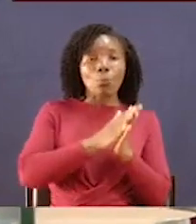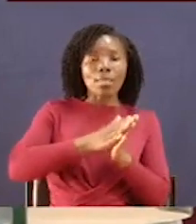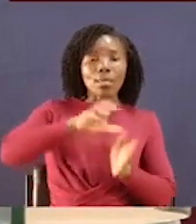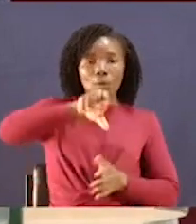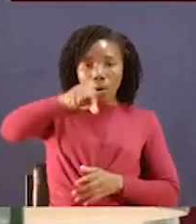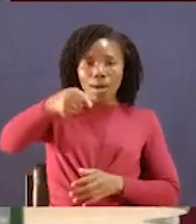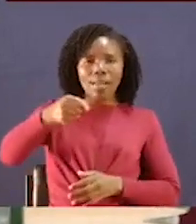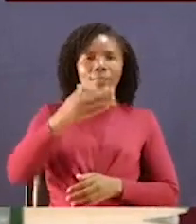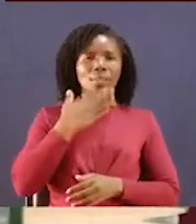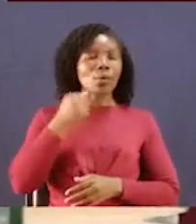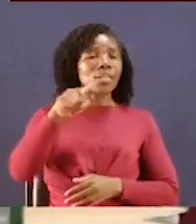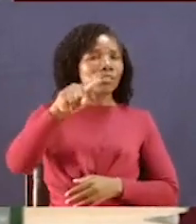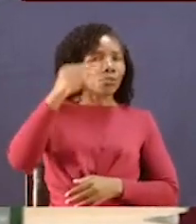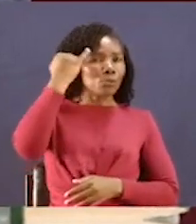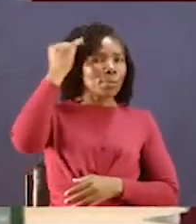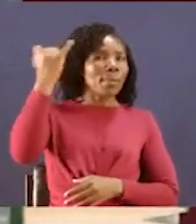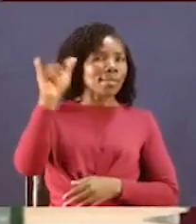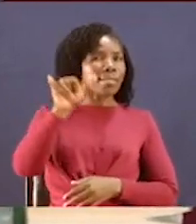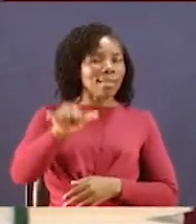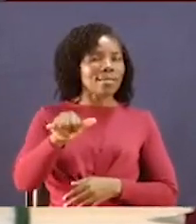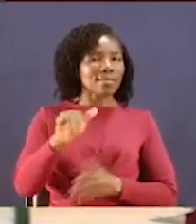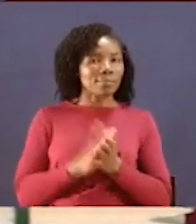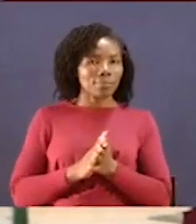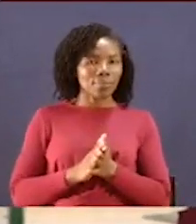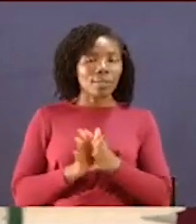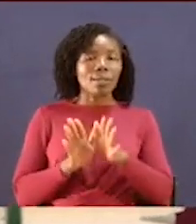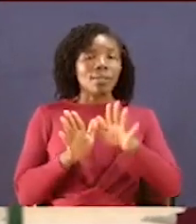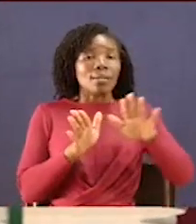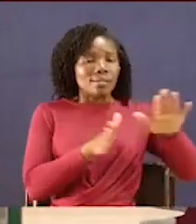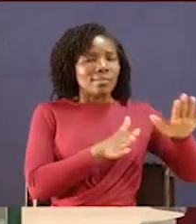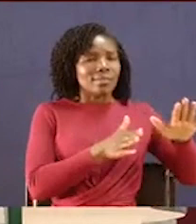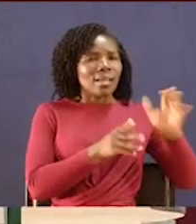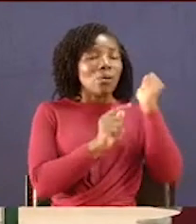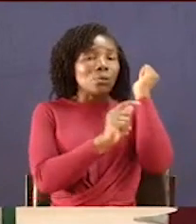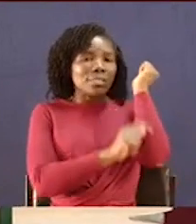scenario. It was very nice. Now, can you imagine the temptation?